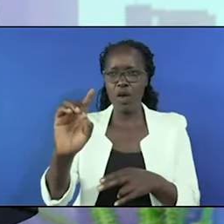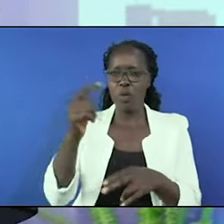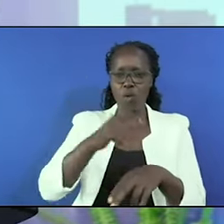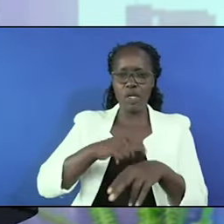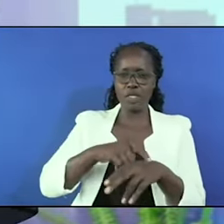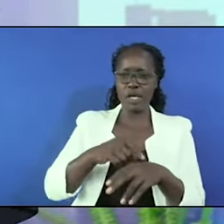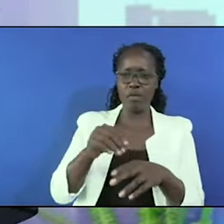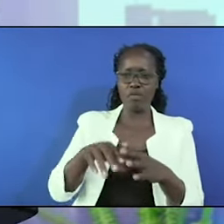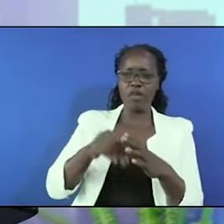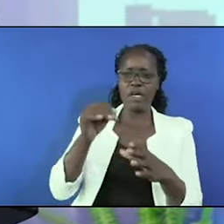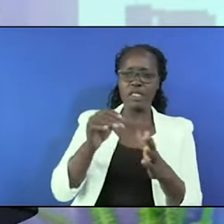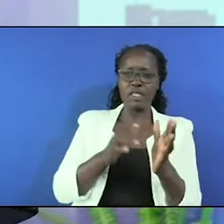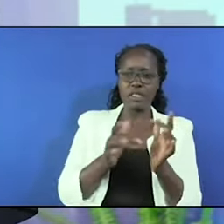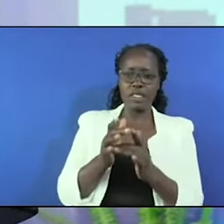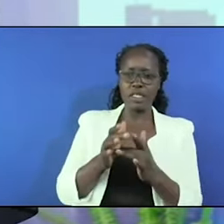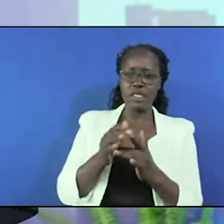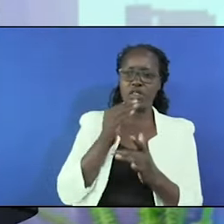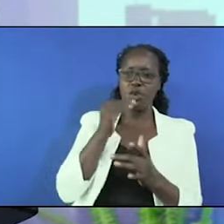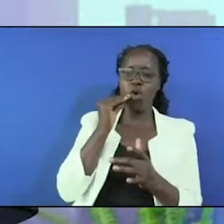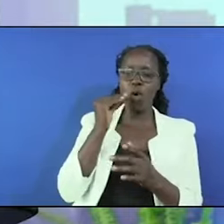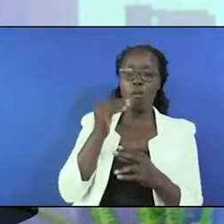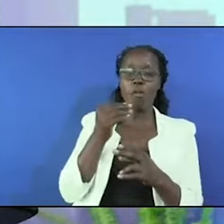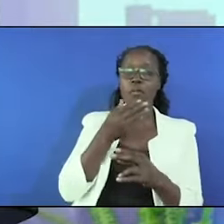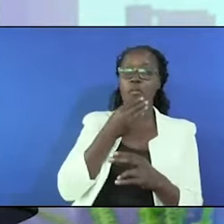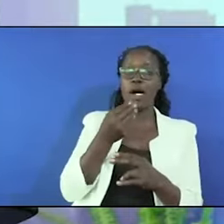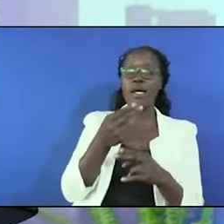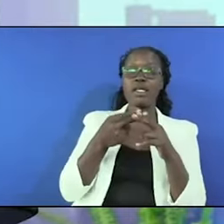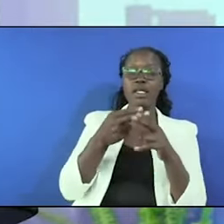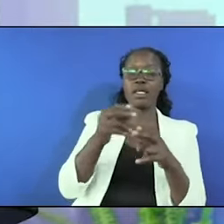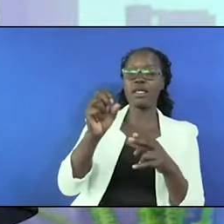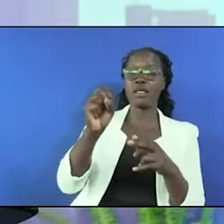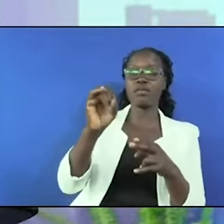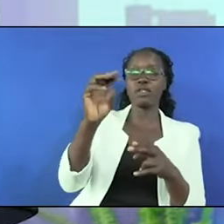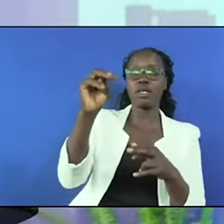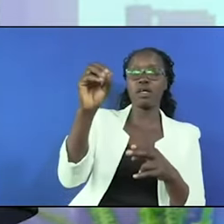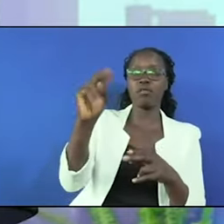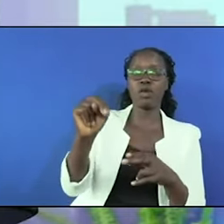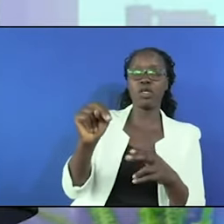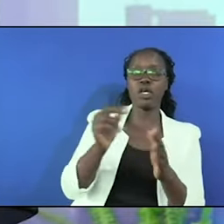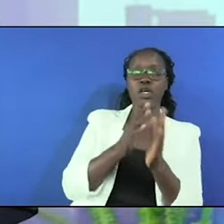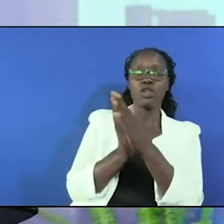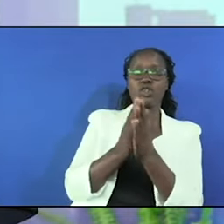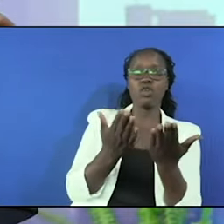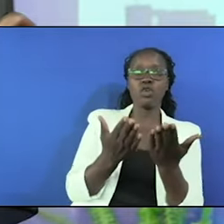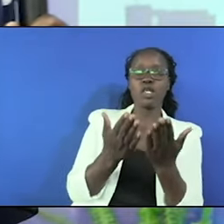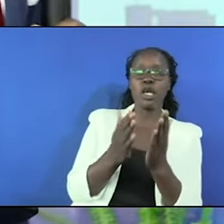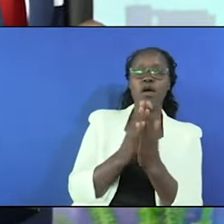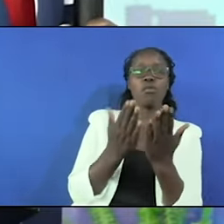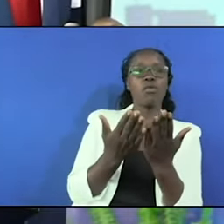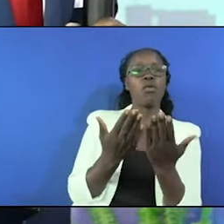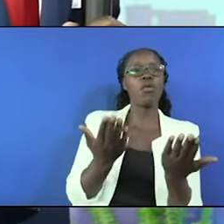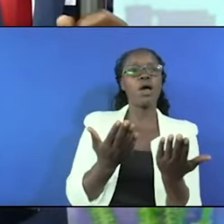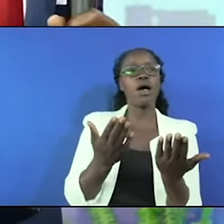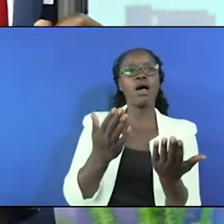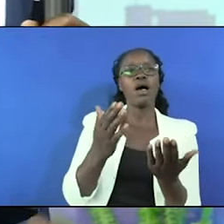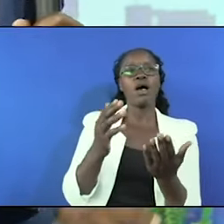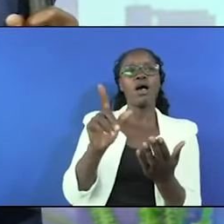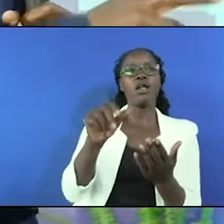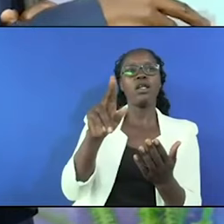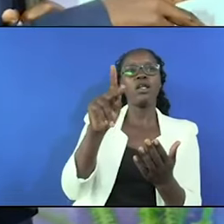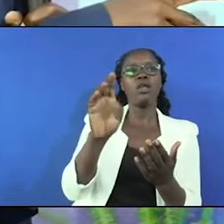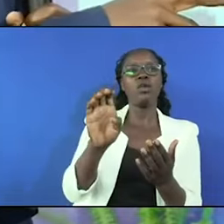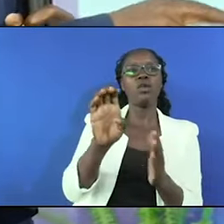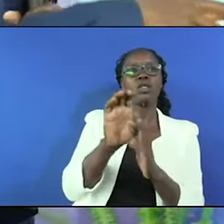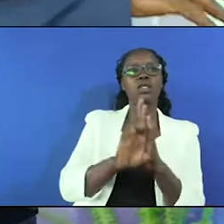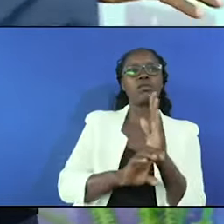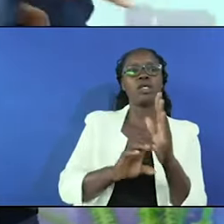the home of a man by the name of Simon. You can read that story in the book of Luke 7, all the way